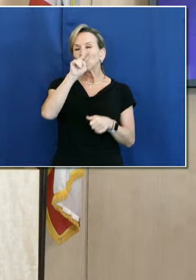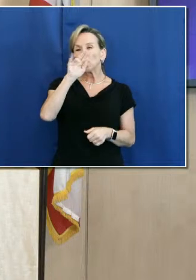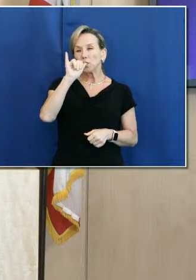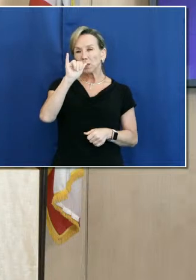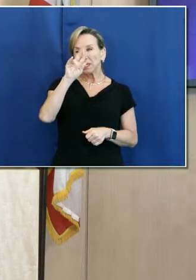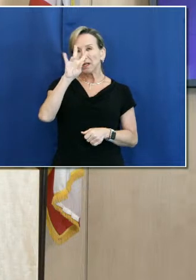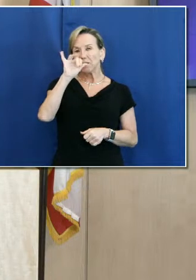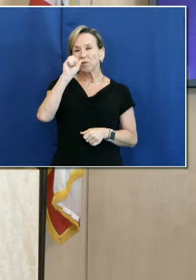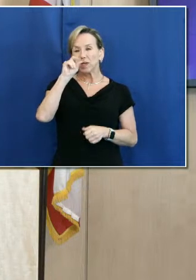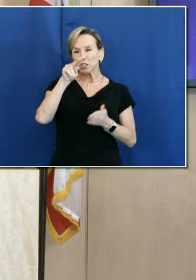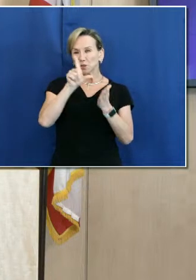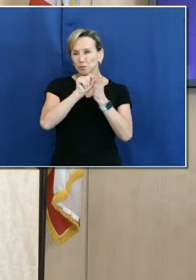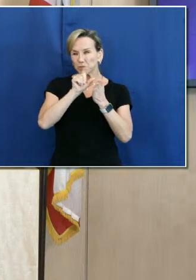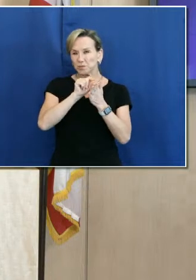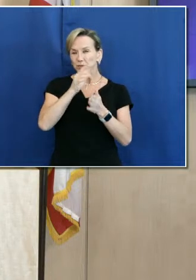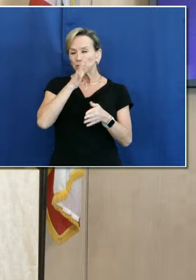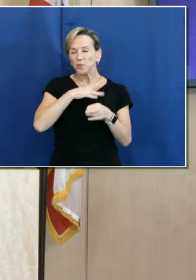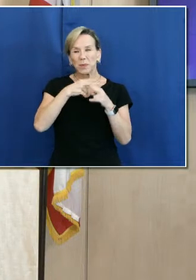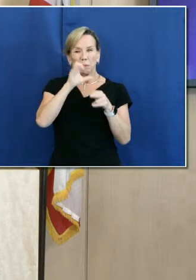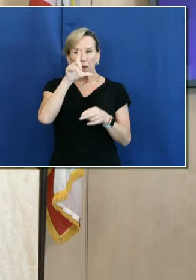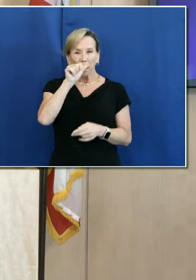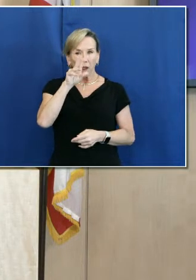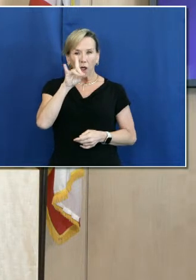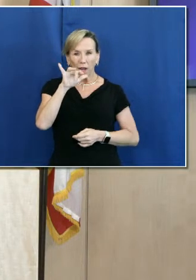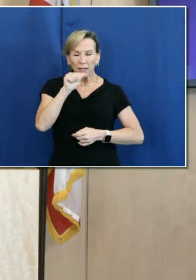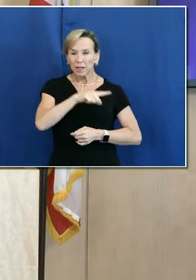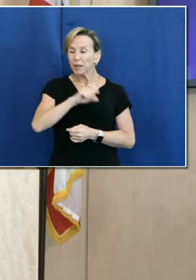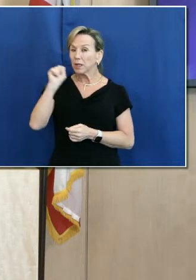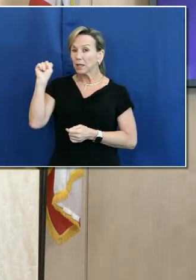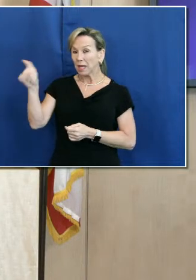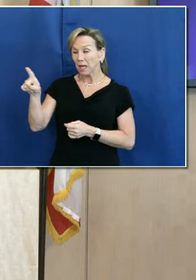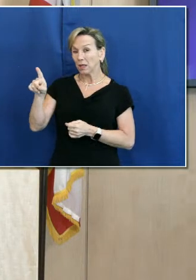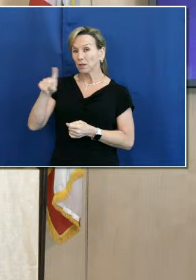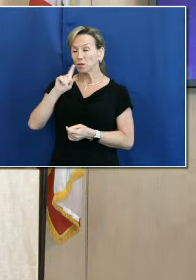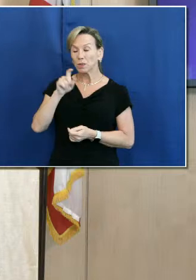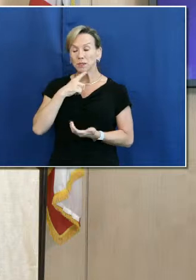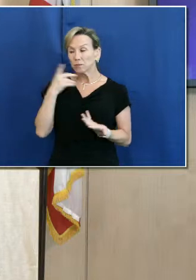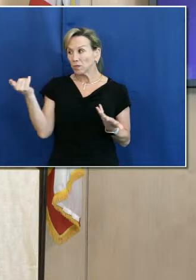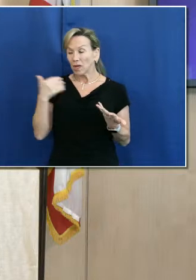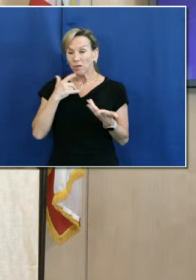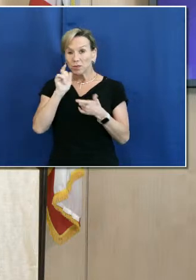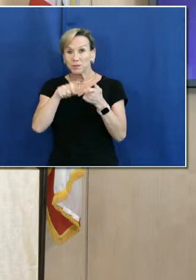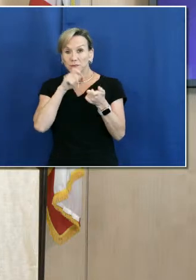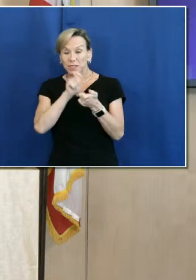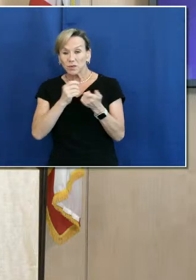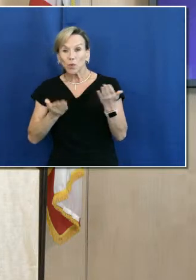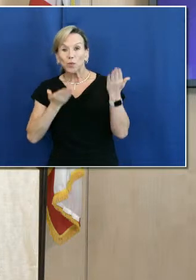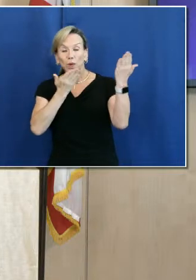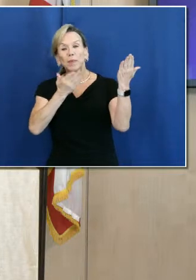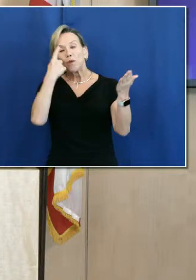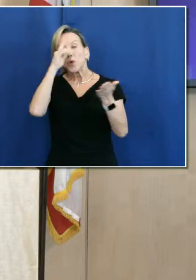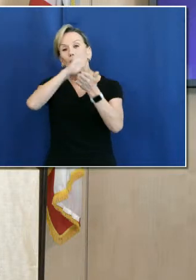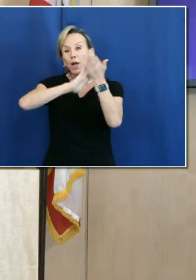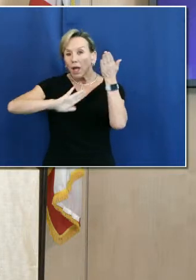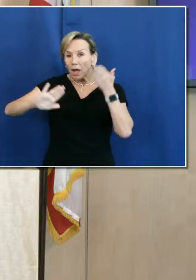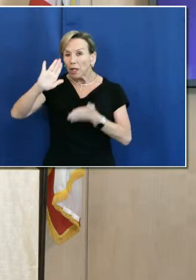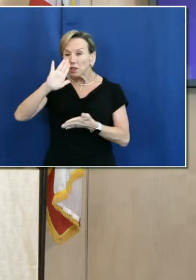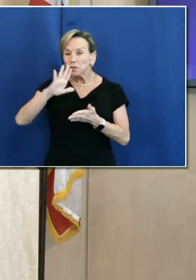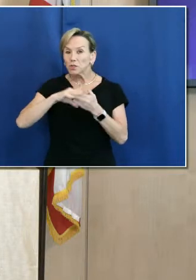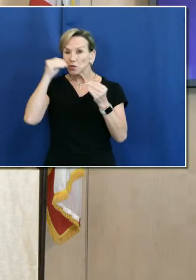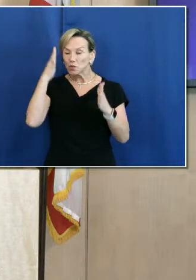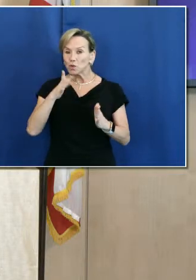Diego. So her first question is, are there any specific recommendations for college students who are coming back